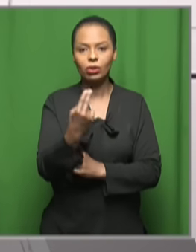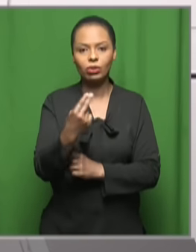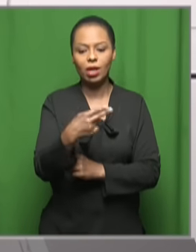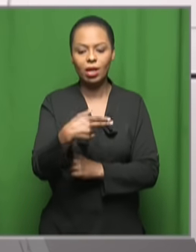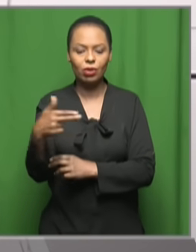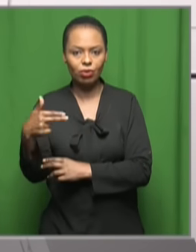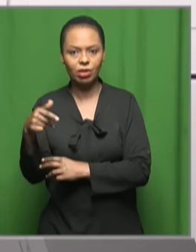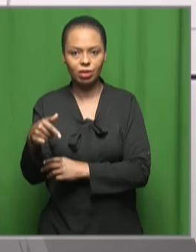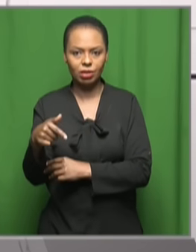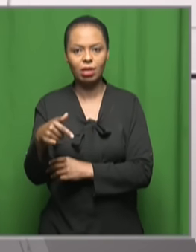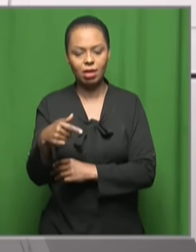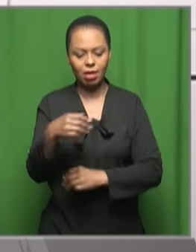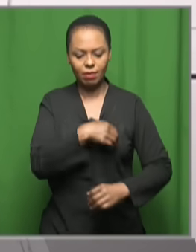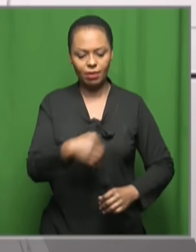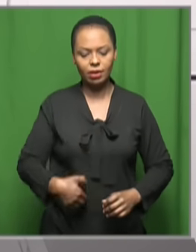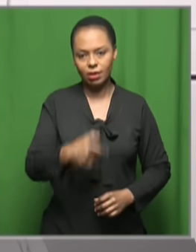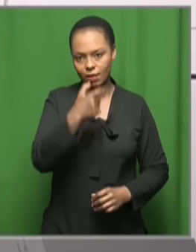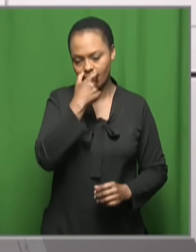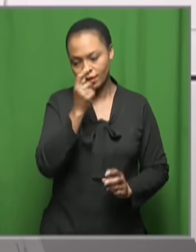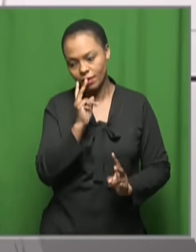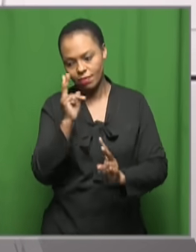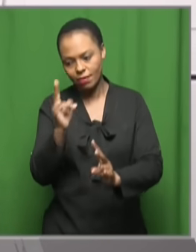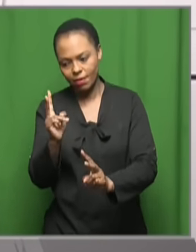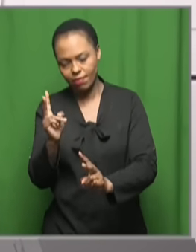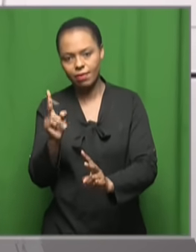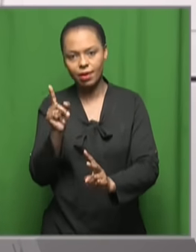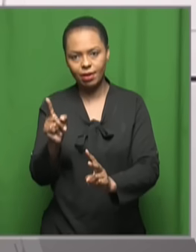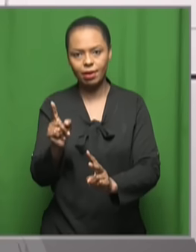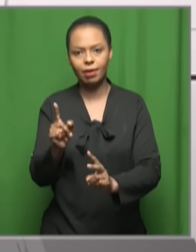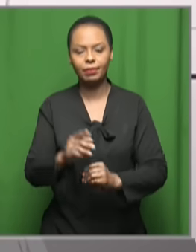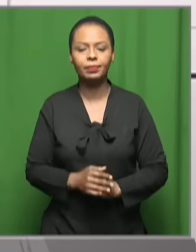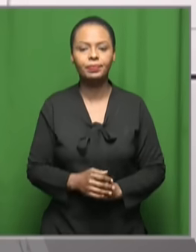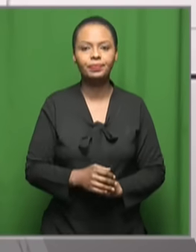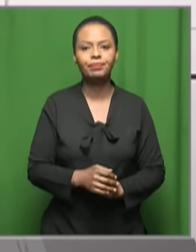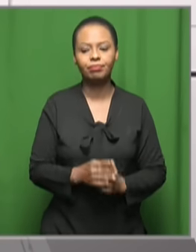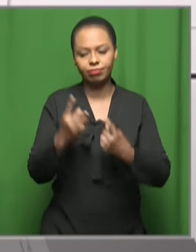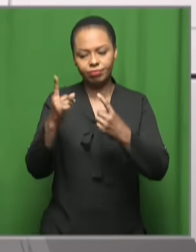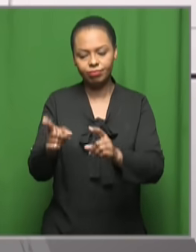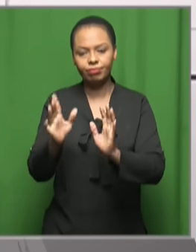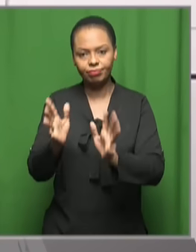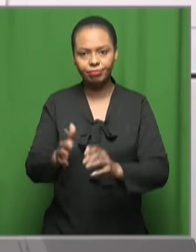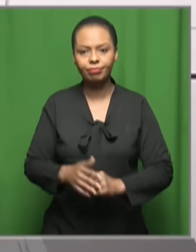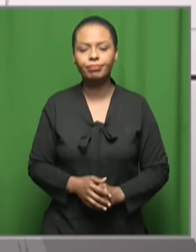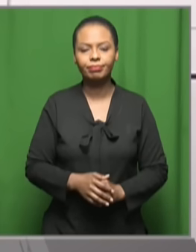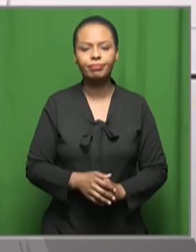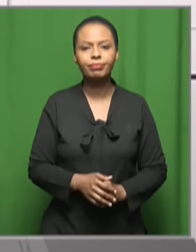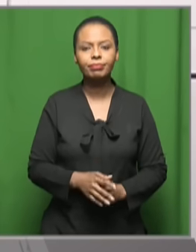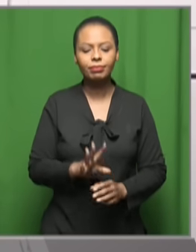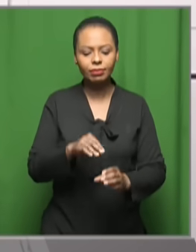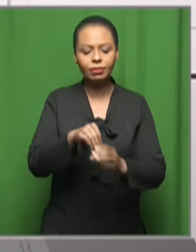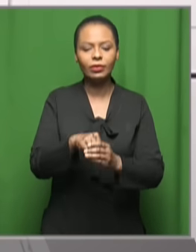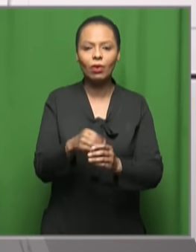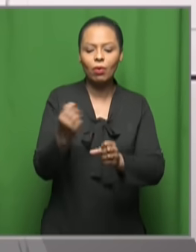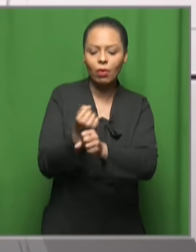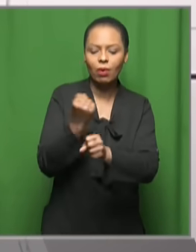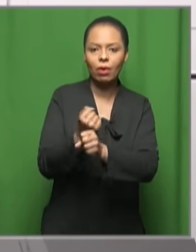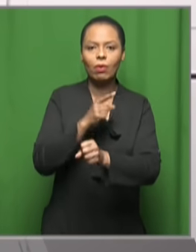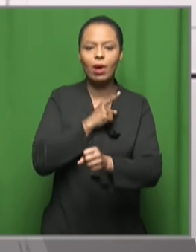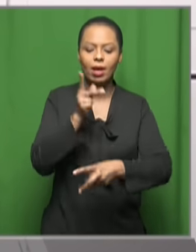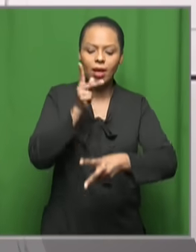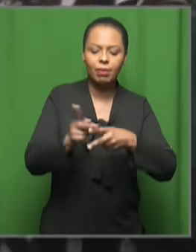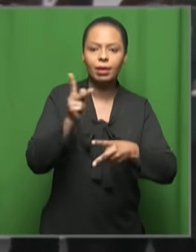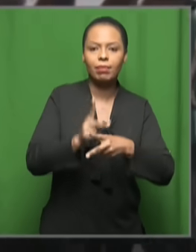where, he made a stop along with his delegation. This was part of the work that was going into preparing for the